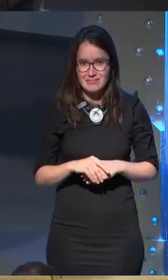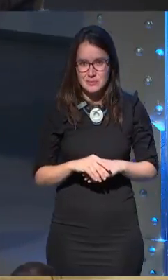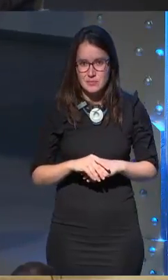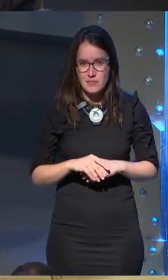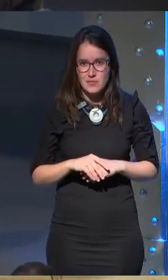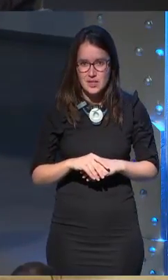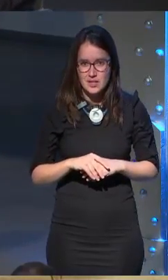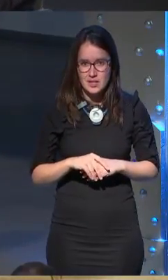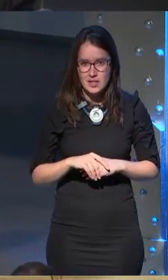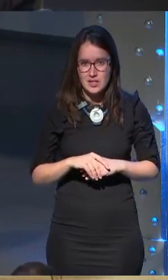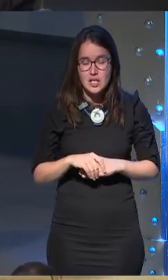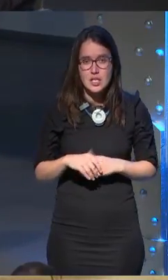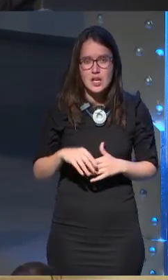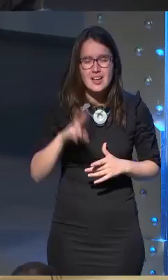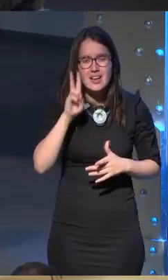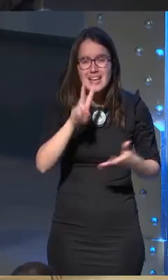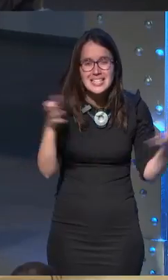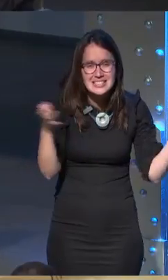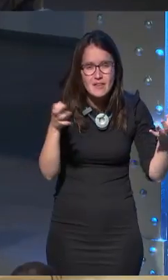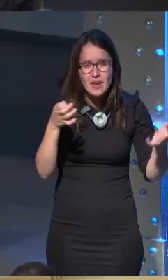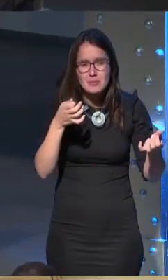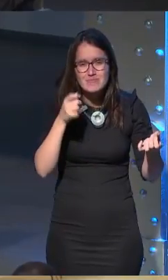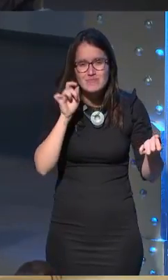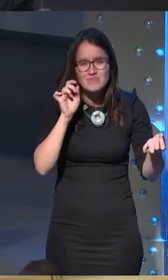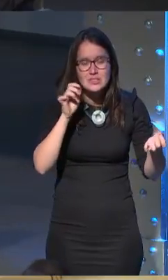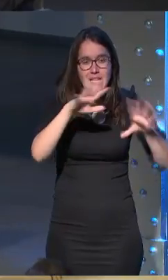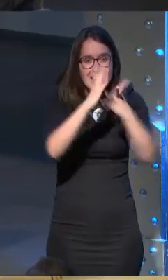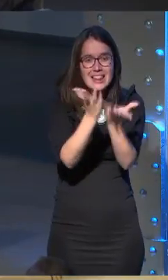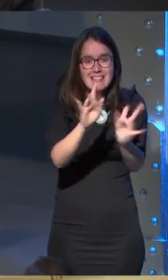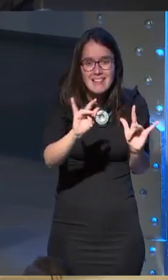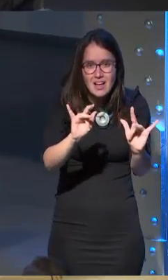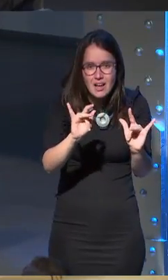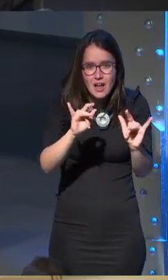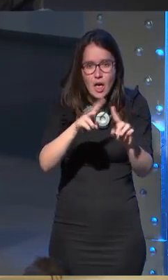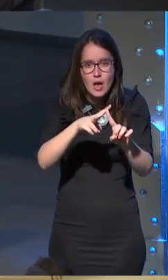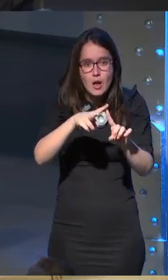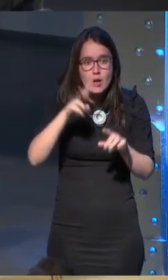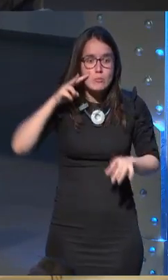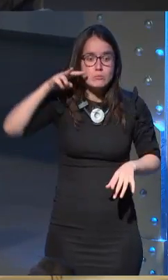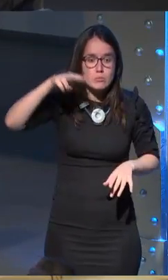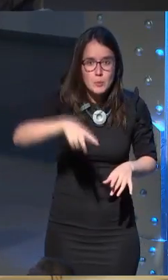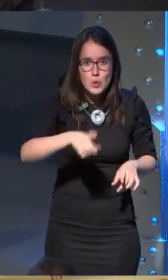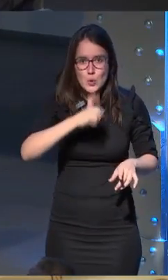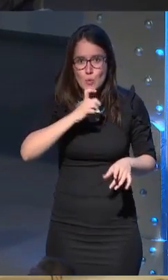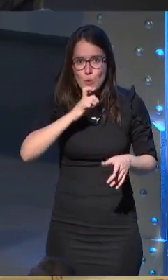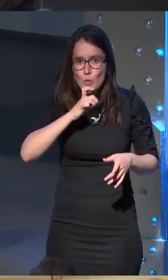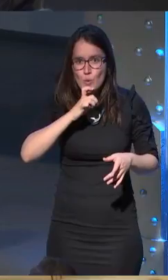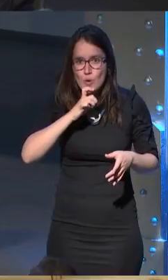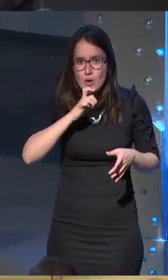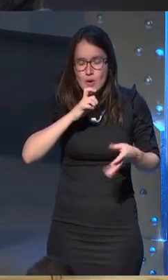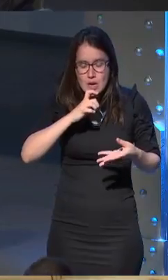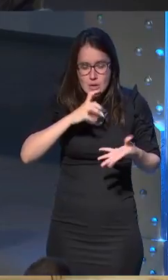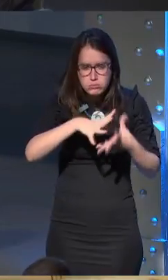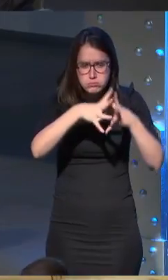¿Cómo se ve? So how do you see, what do you see from the Earth when you're up there? Up to